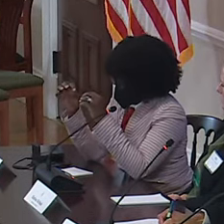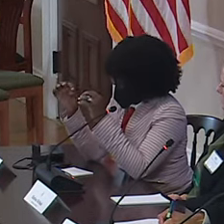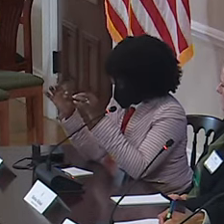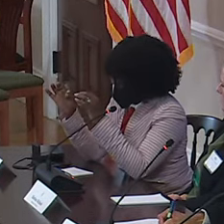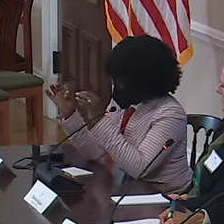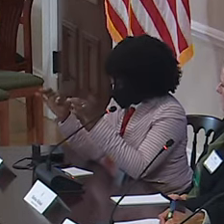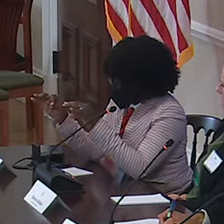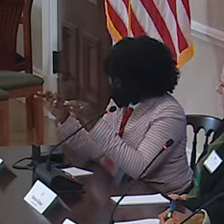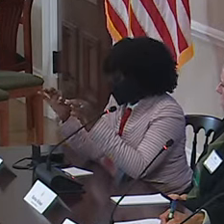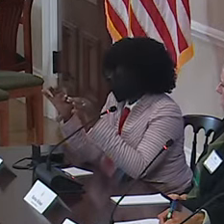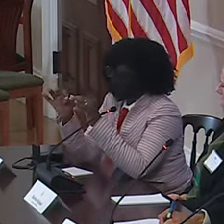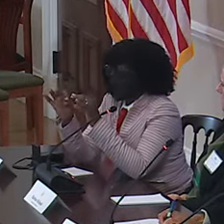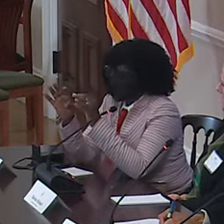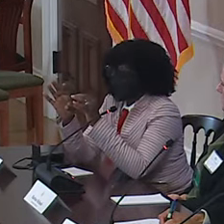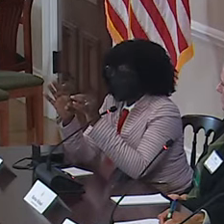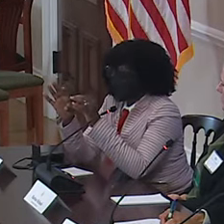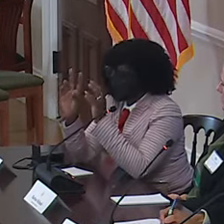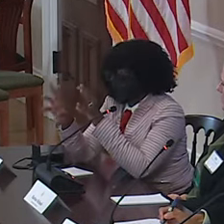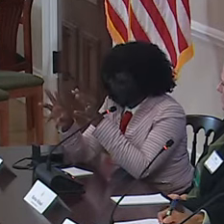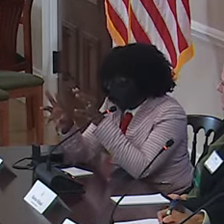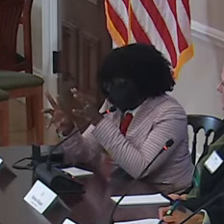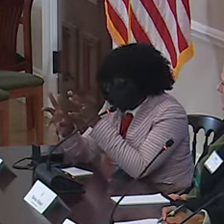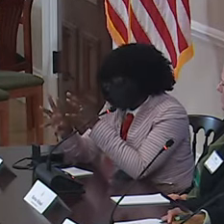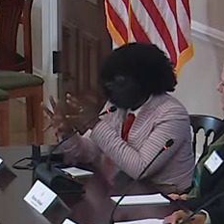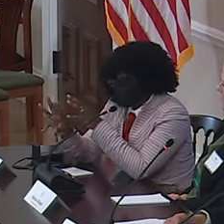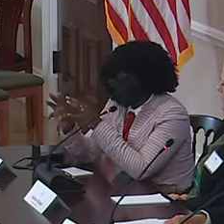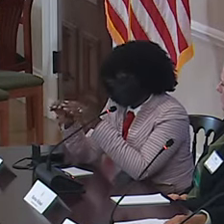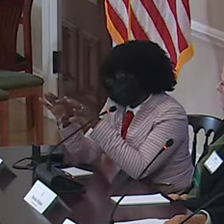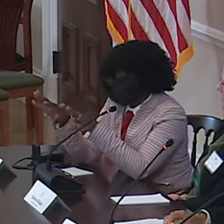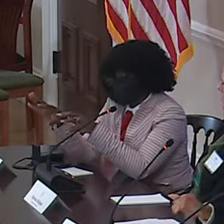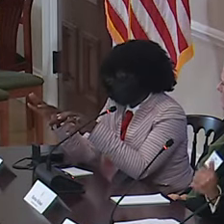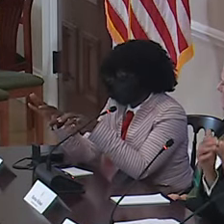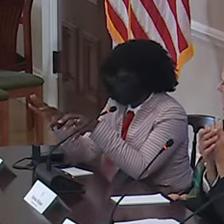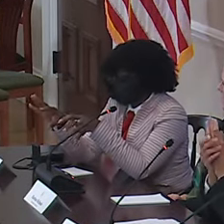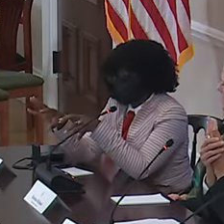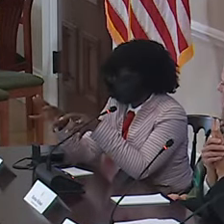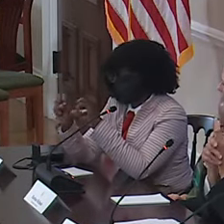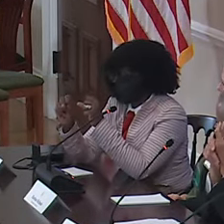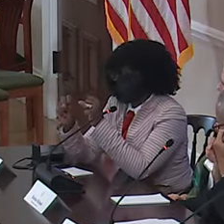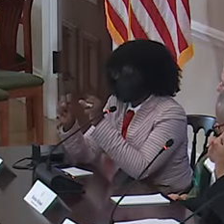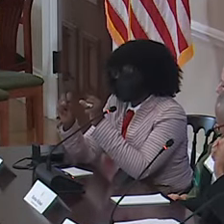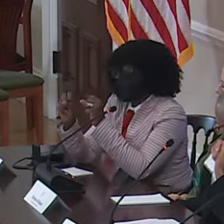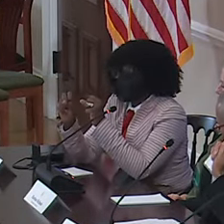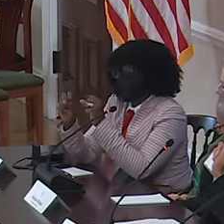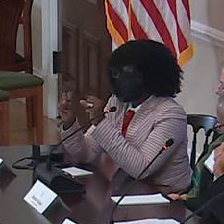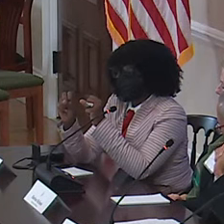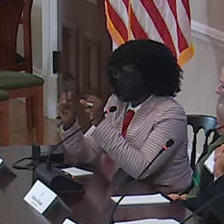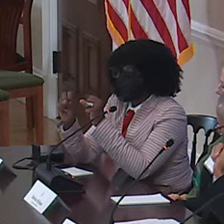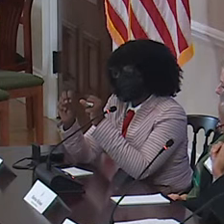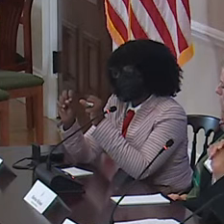is a great tee up because for two things. So first I want to set the stage for